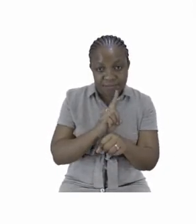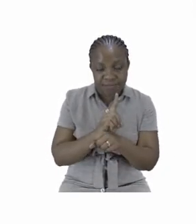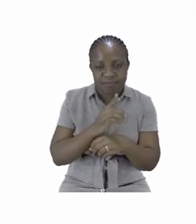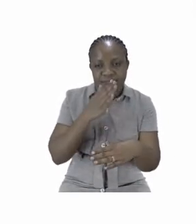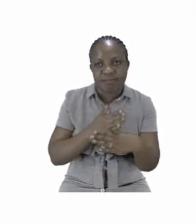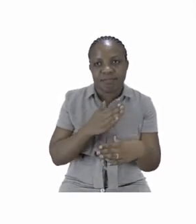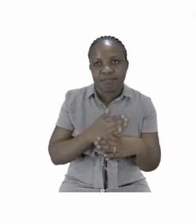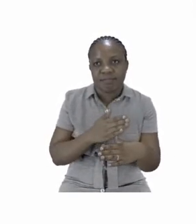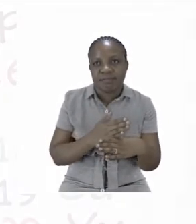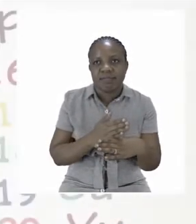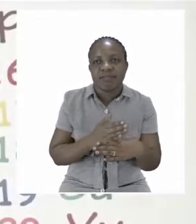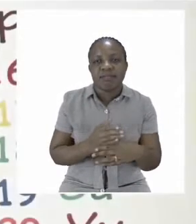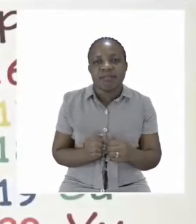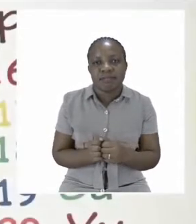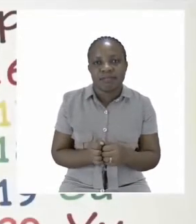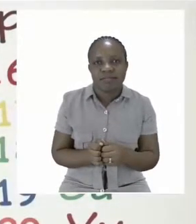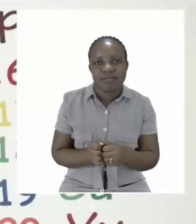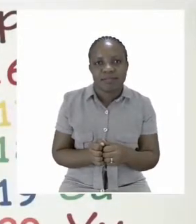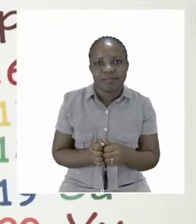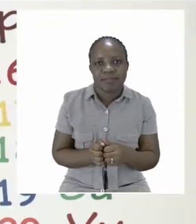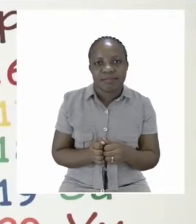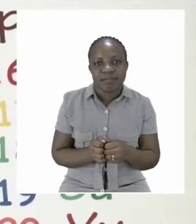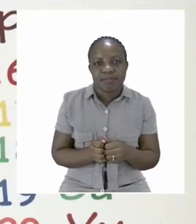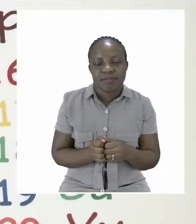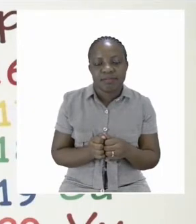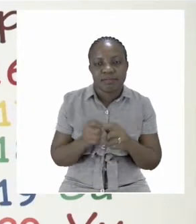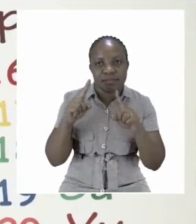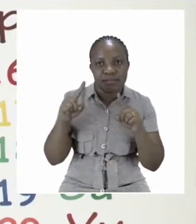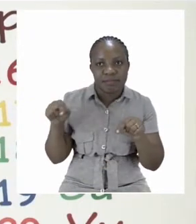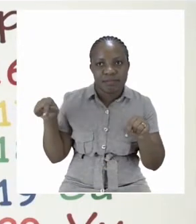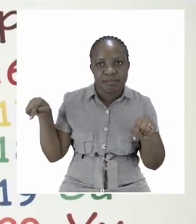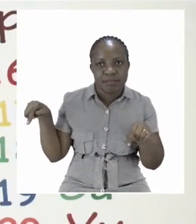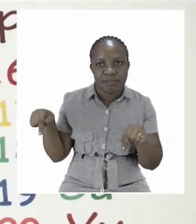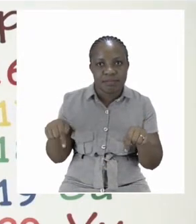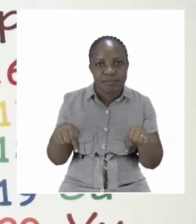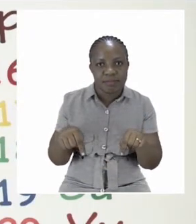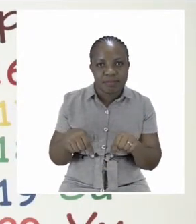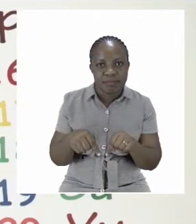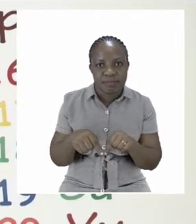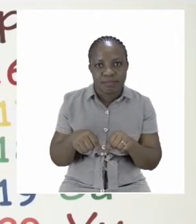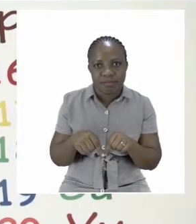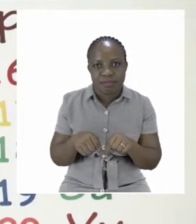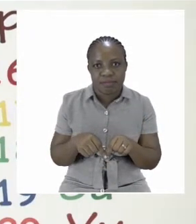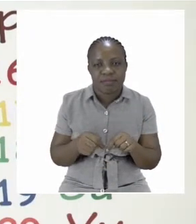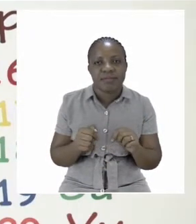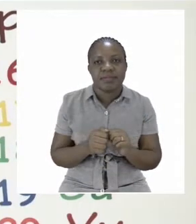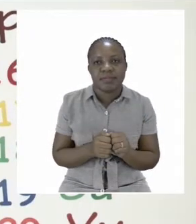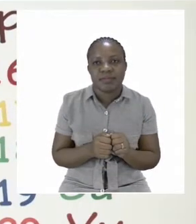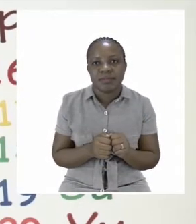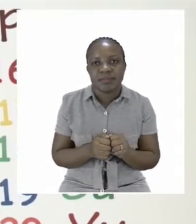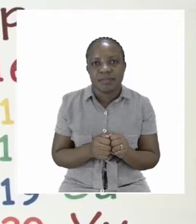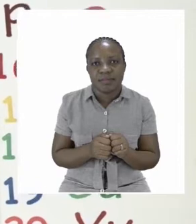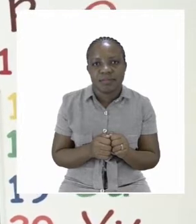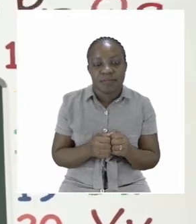activity. Now on the board, I have the same one that you do. And we are going to play